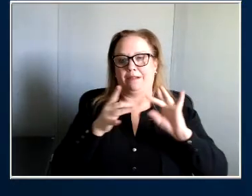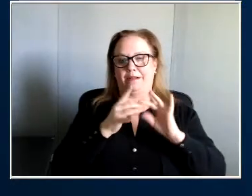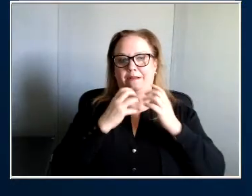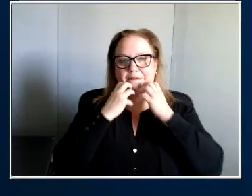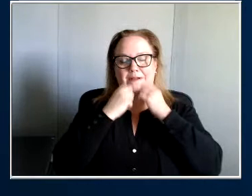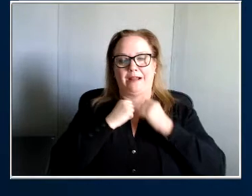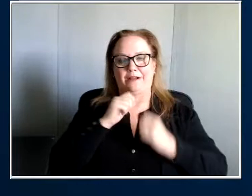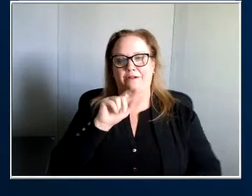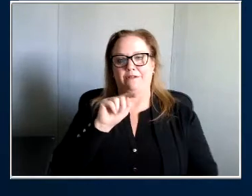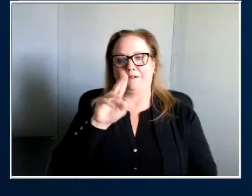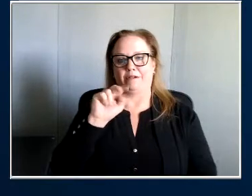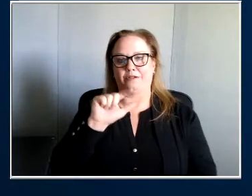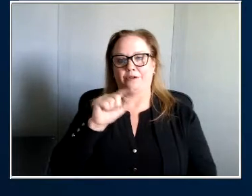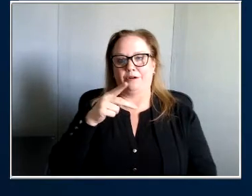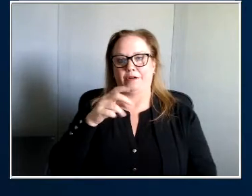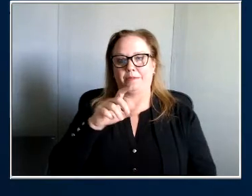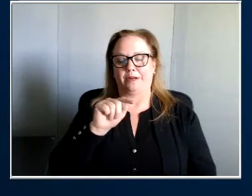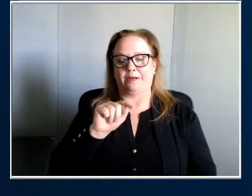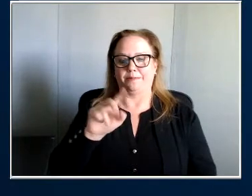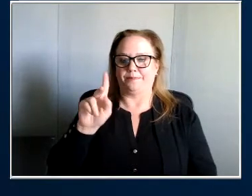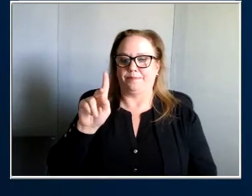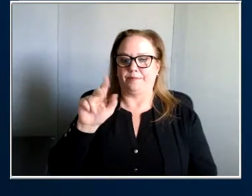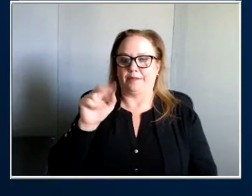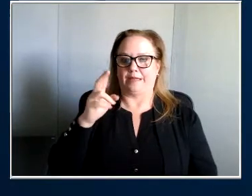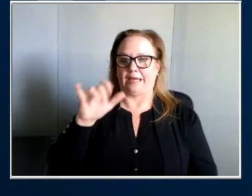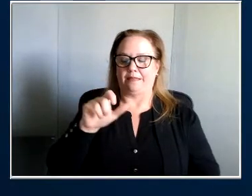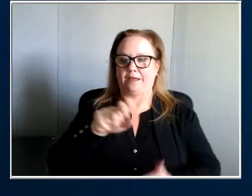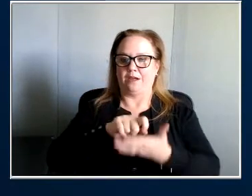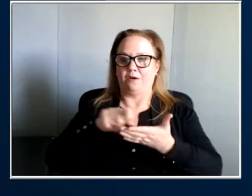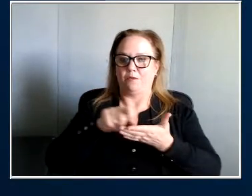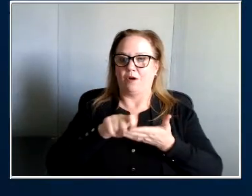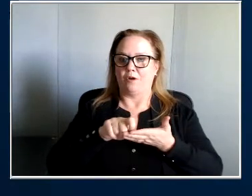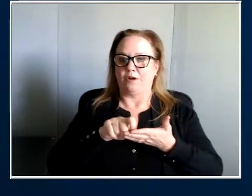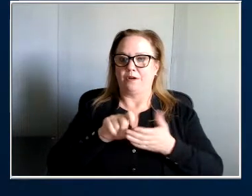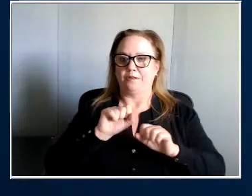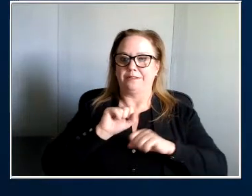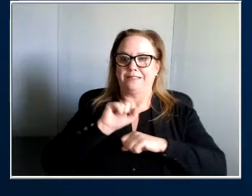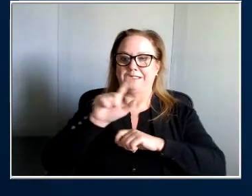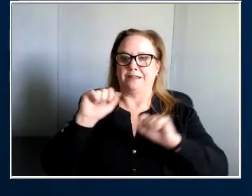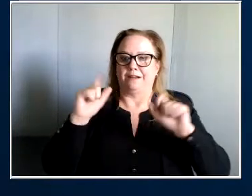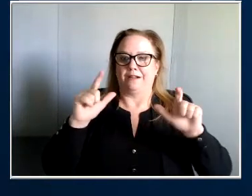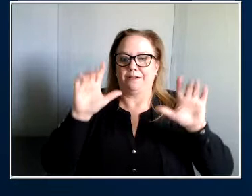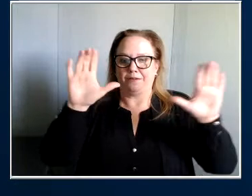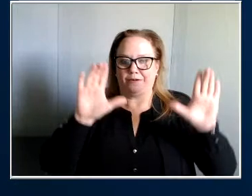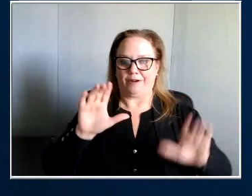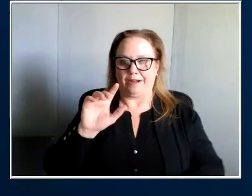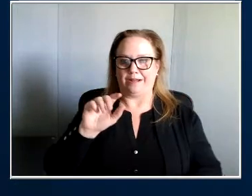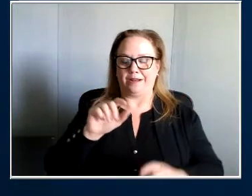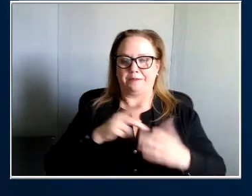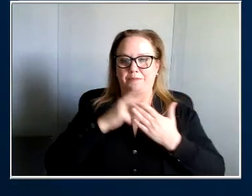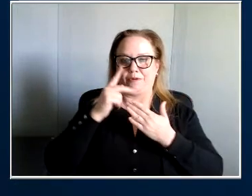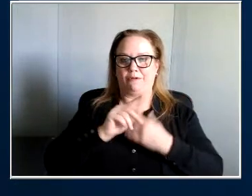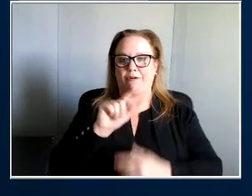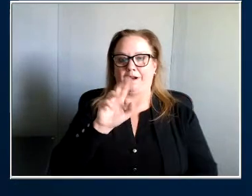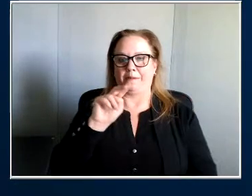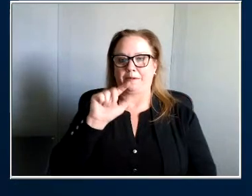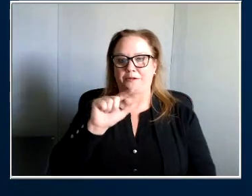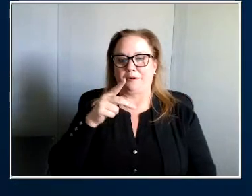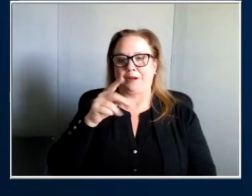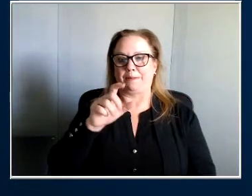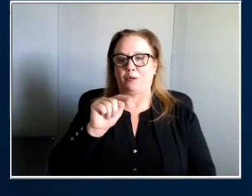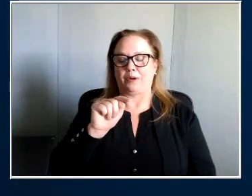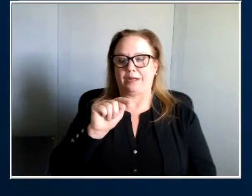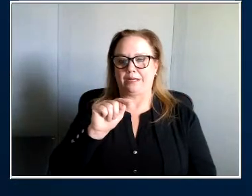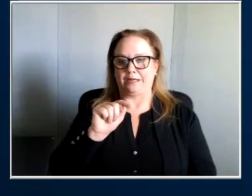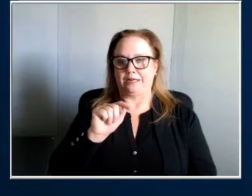Point. And then Kathy wrote in, she just wants everyone here to know what a great program it is and how helpful it's been. And I have